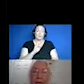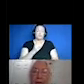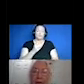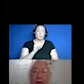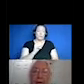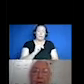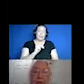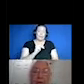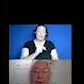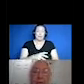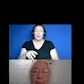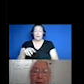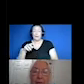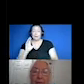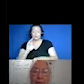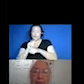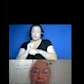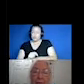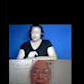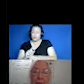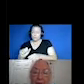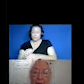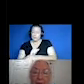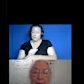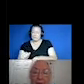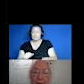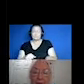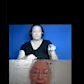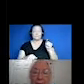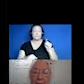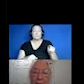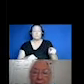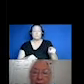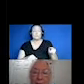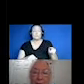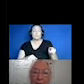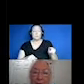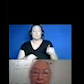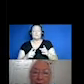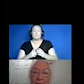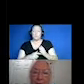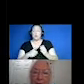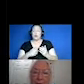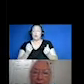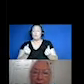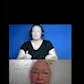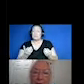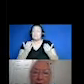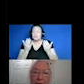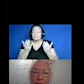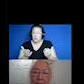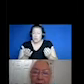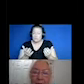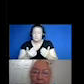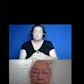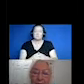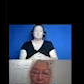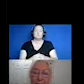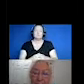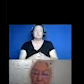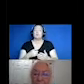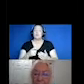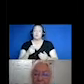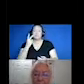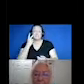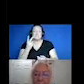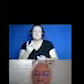OBGYN and our traditional practices. So this is just what I would suggest, what you can see